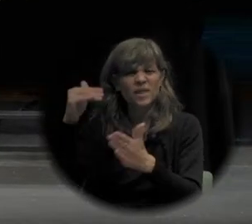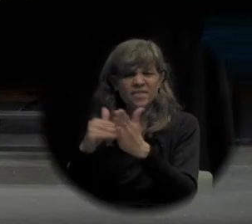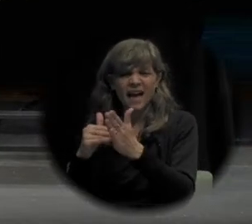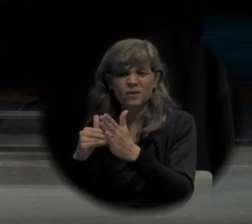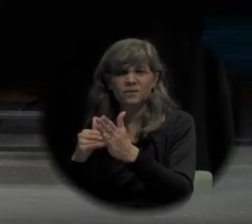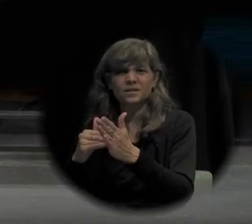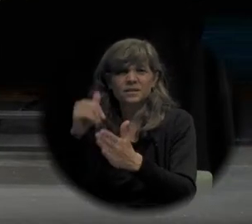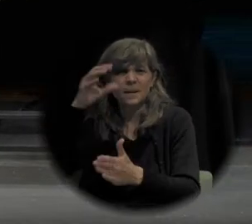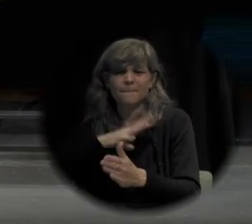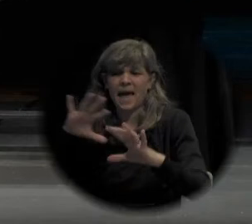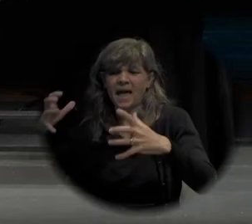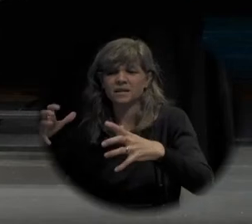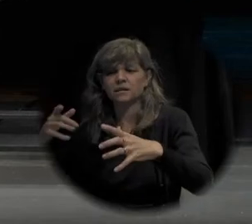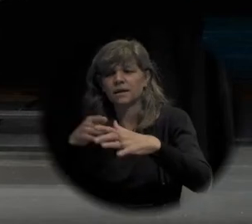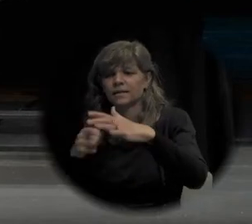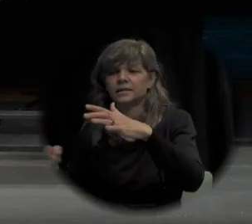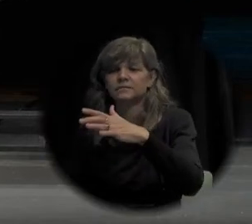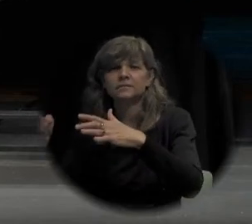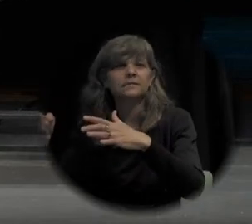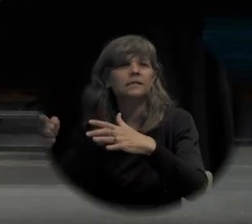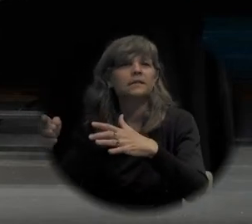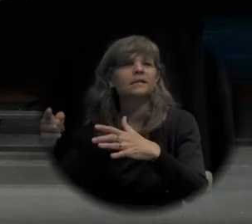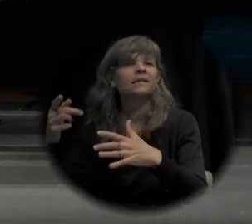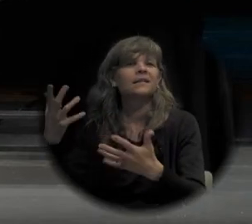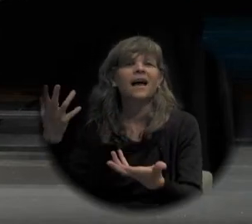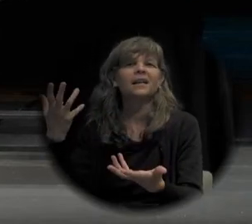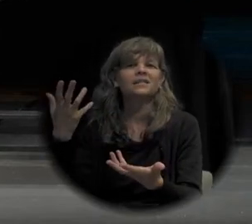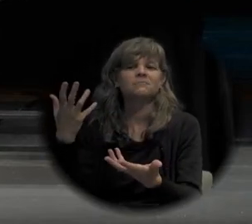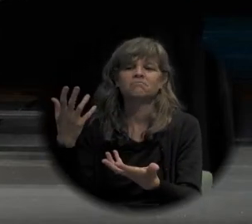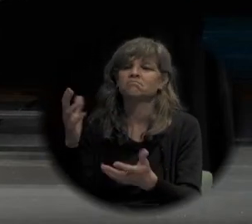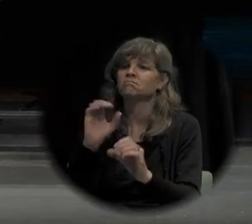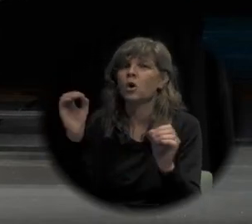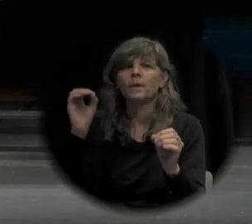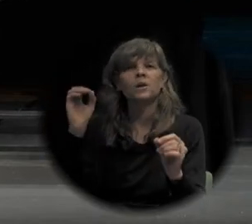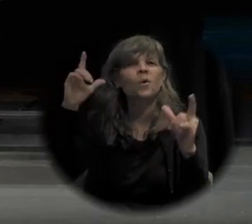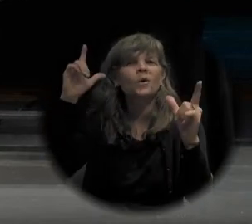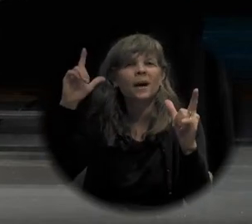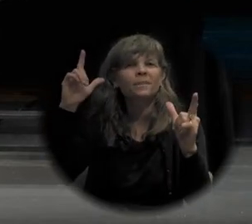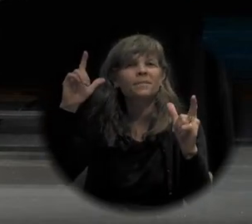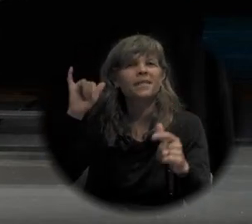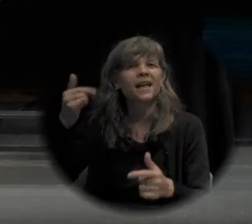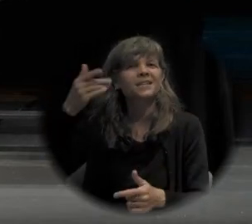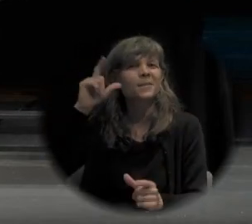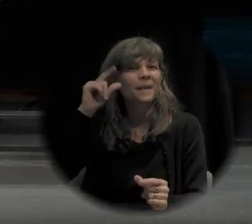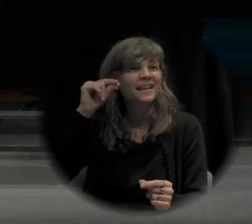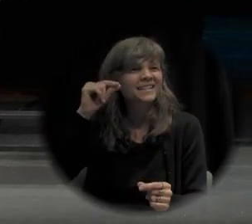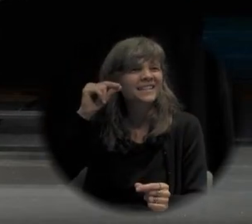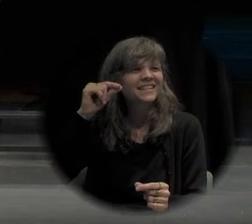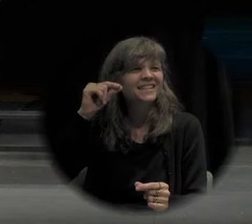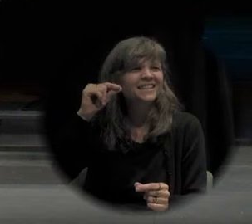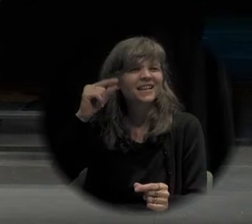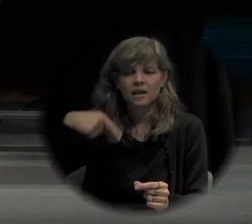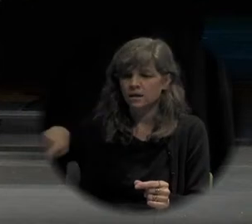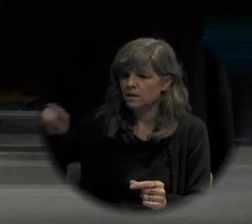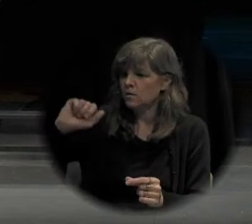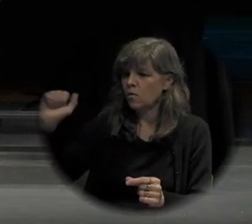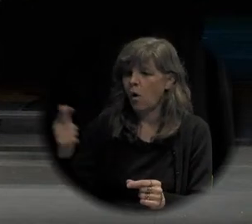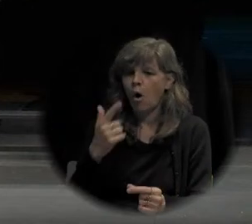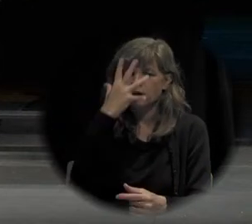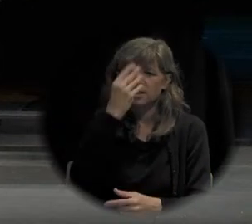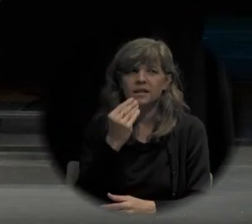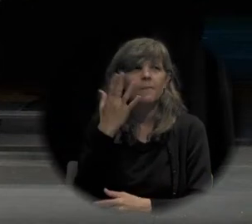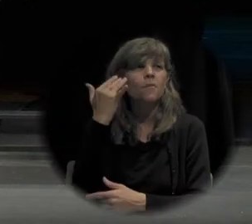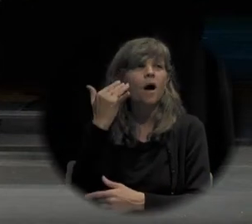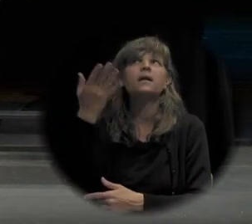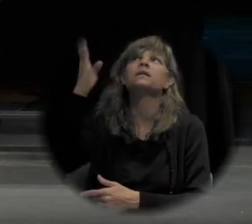Well, as the narrator tells us, God is the one who did it, and when God does it, and when you know that it's a clear opportunity, don't you